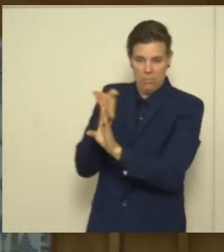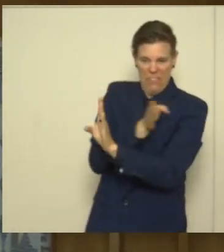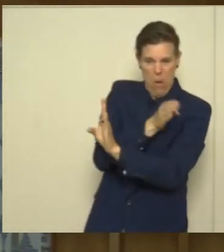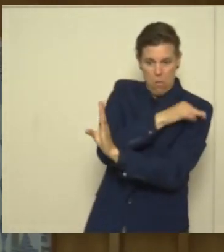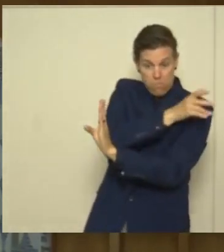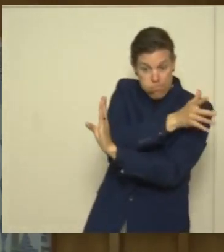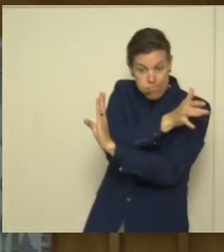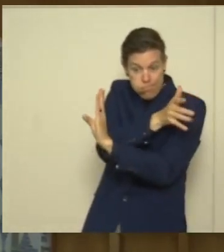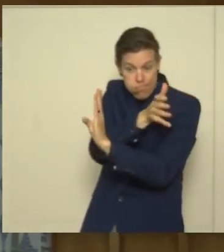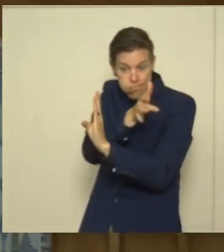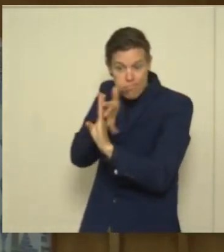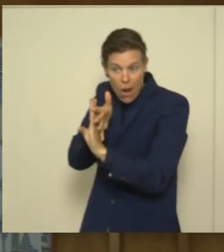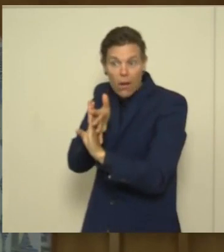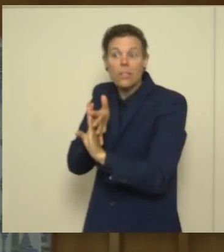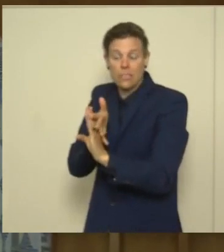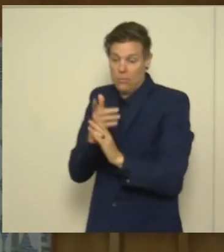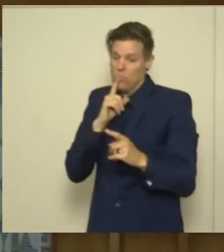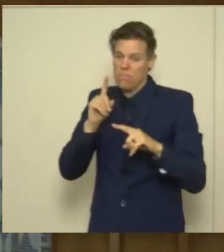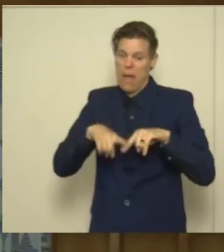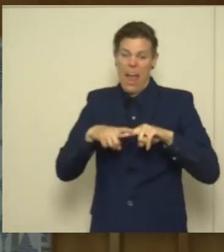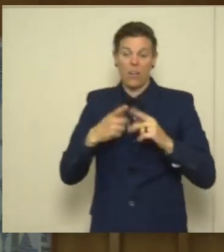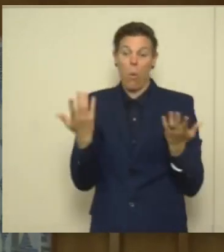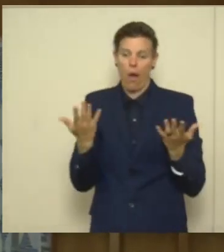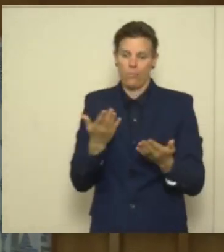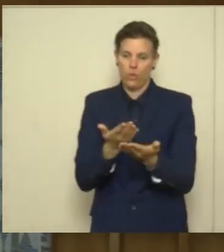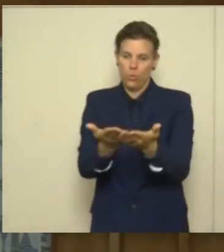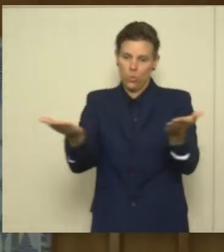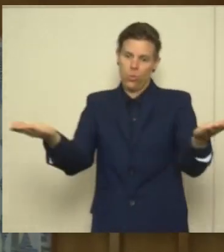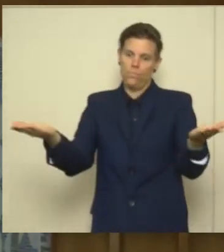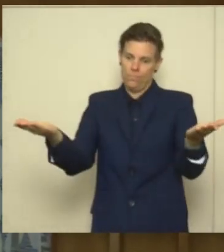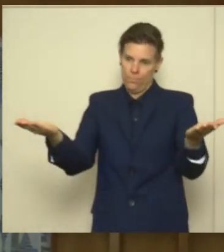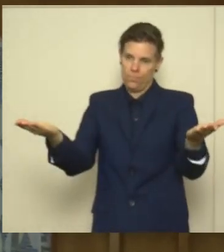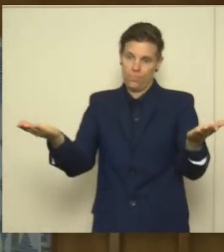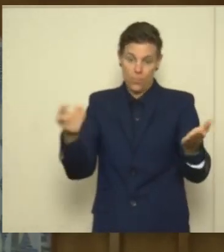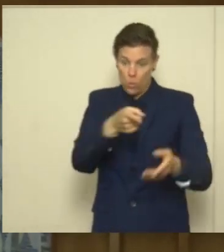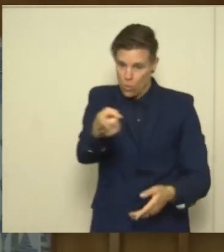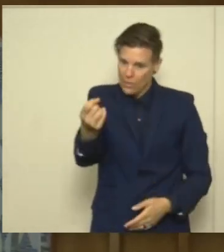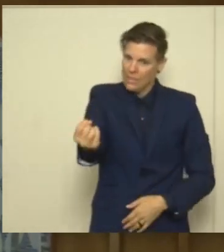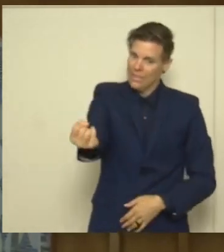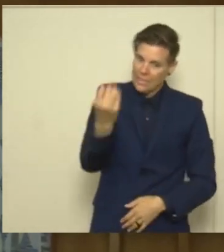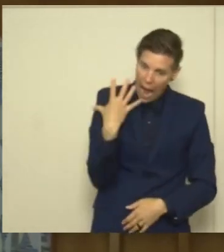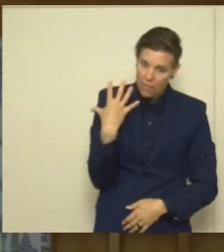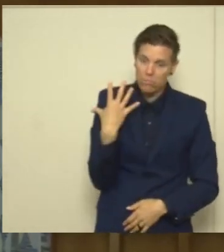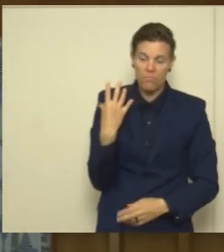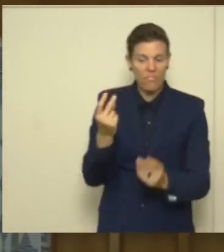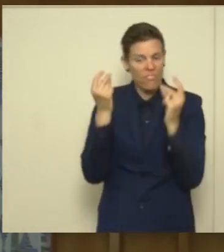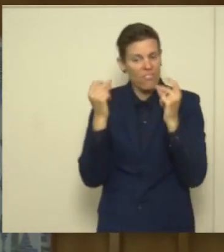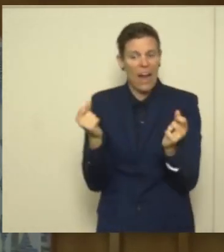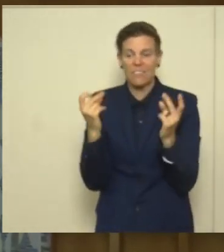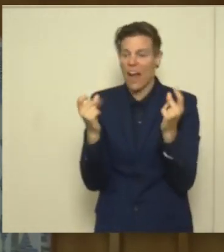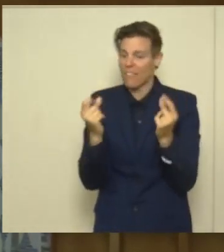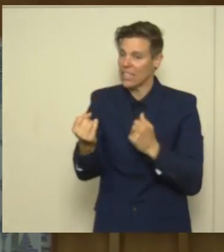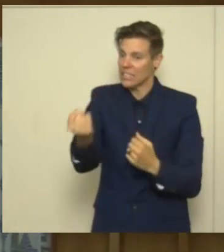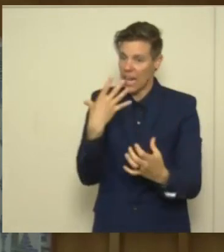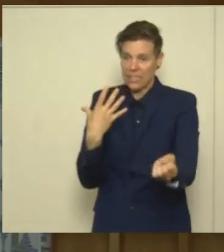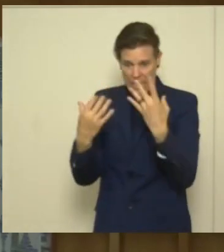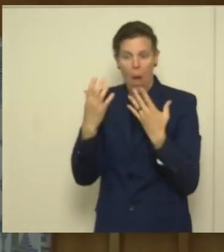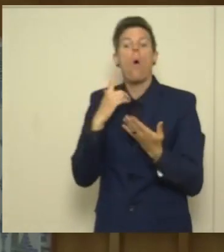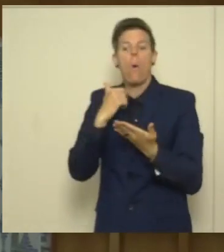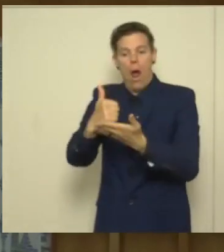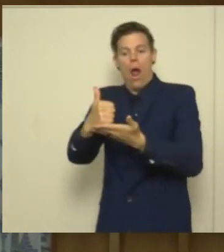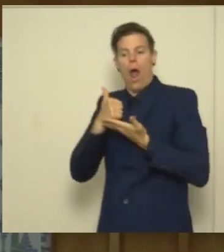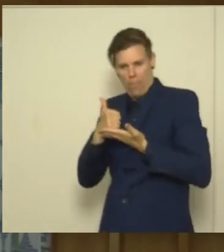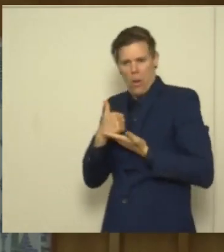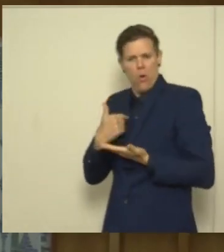myself included, that will be voting absentee in this election, getting your ballot back timely is really important to being able to give your